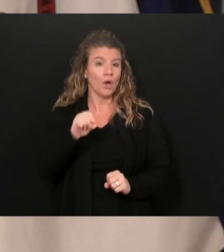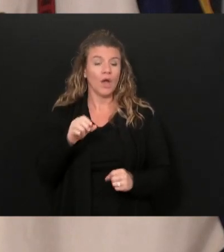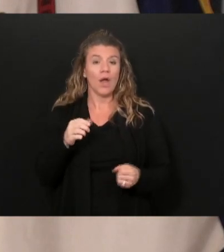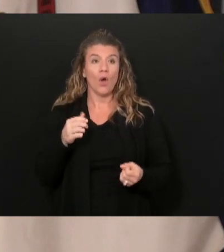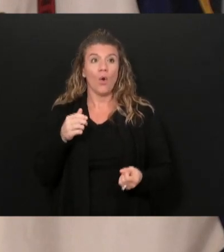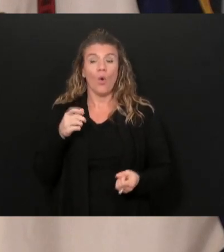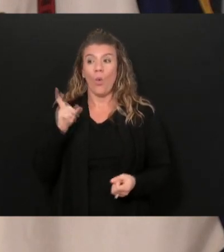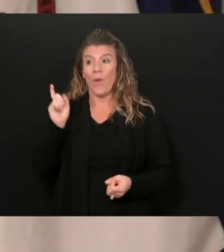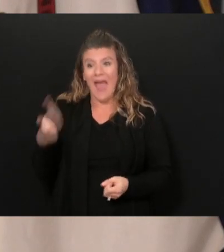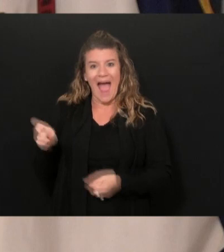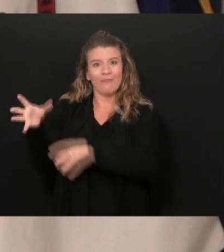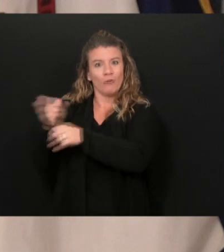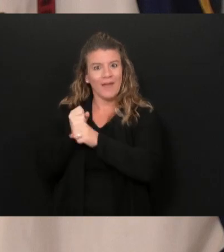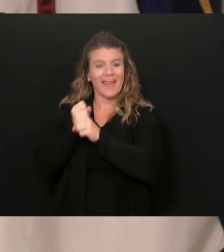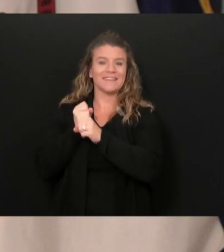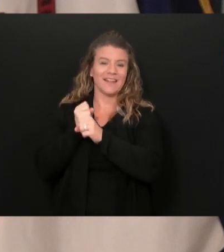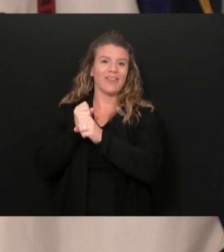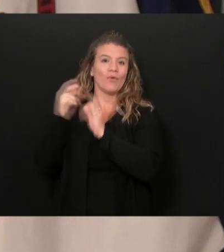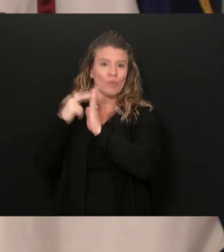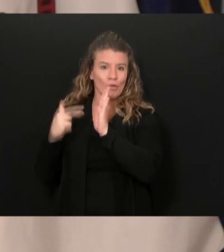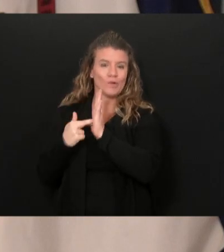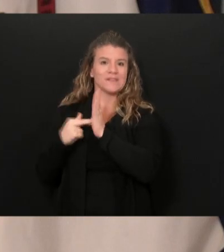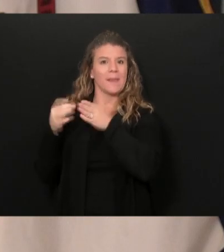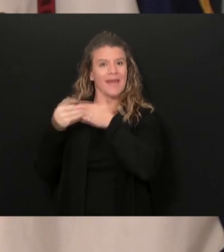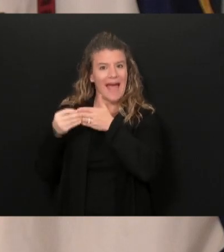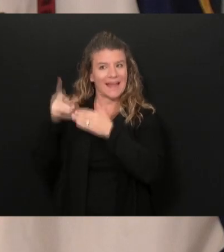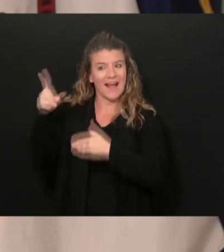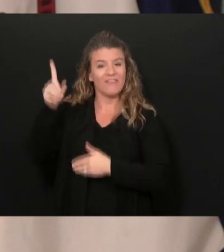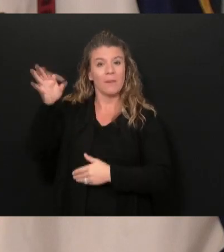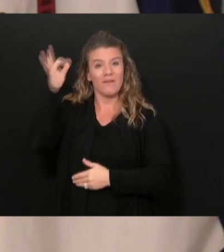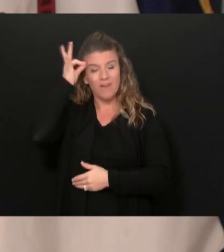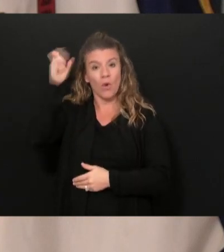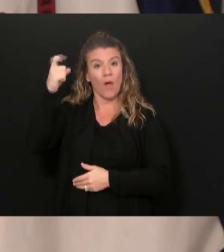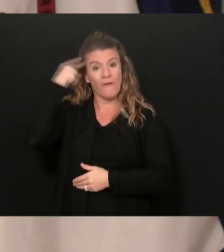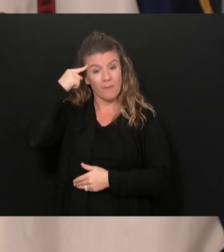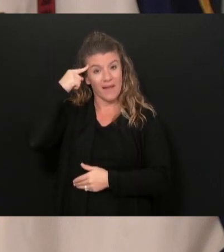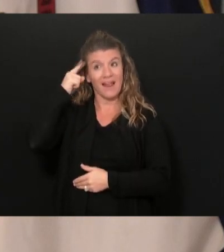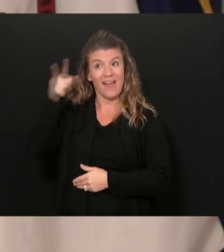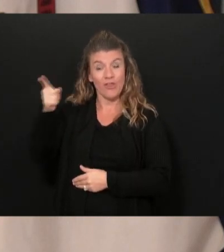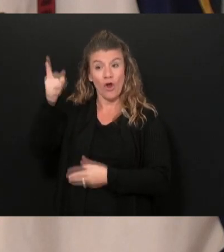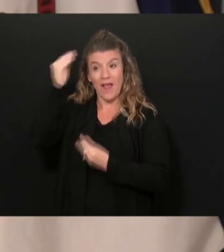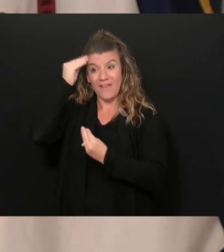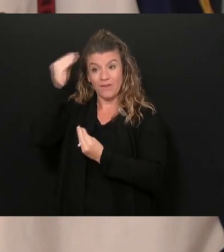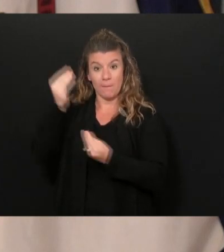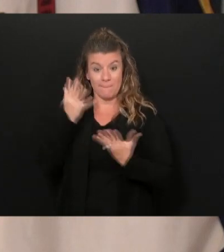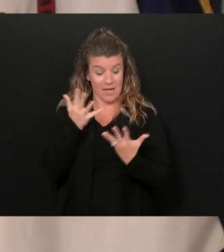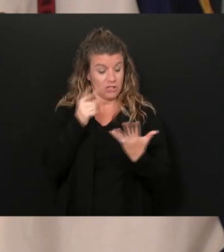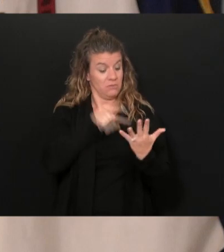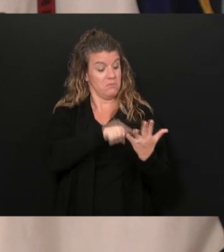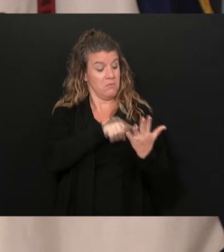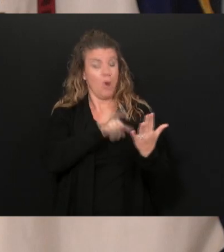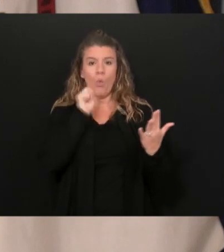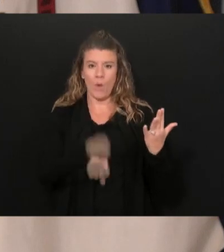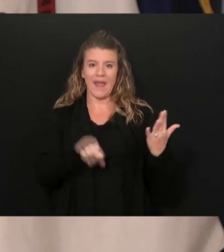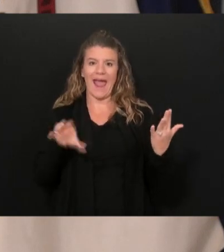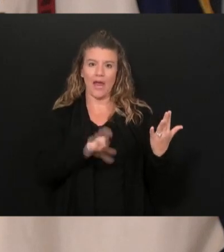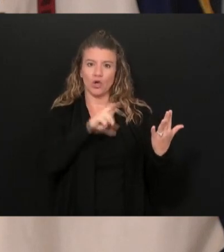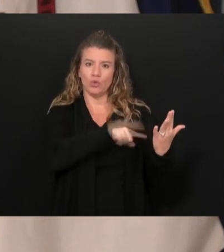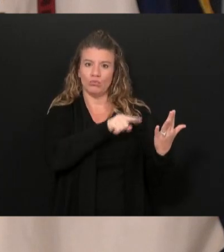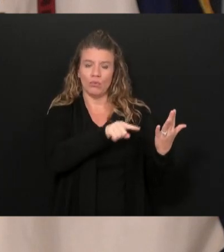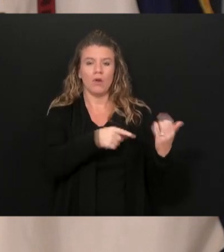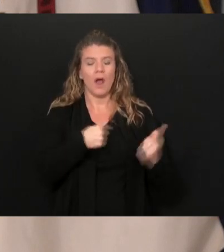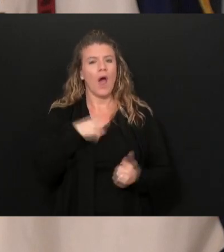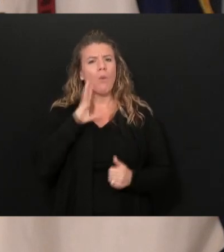the rules and the guidelines from the federal government in regard to different things we can do. I'll be meeting again